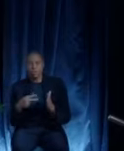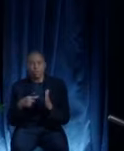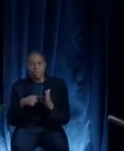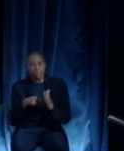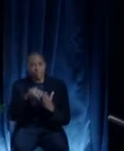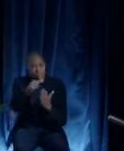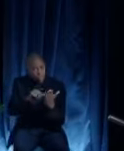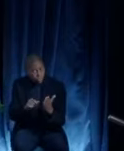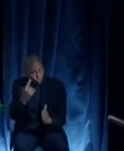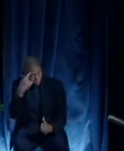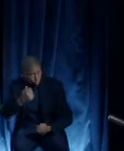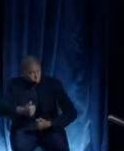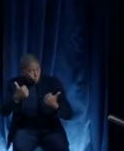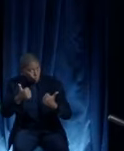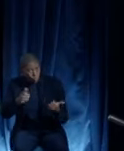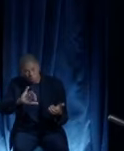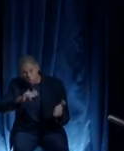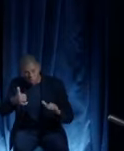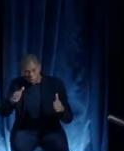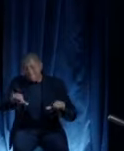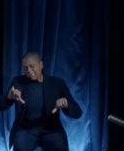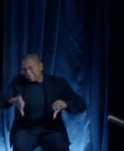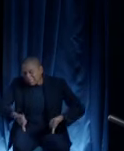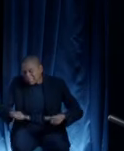work? Creates interest.